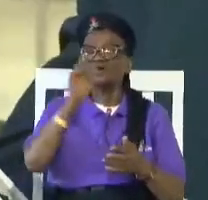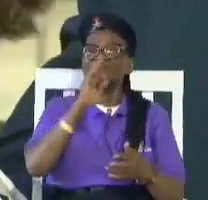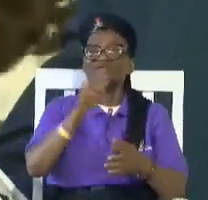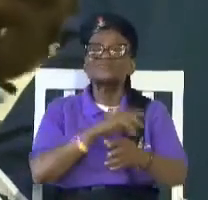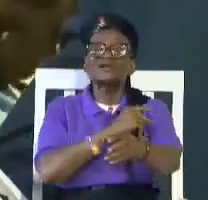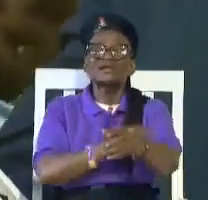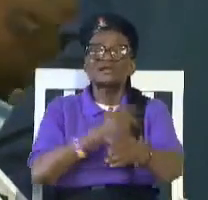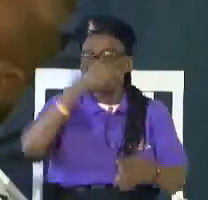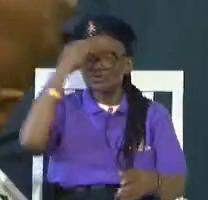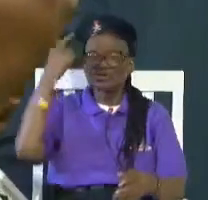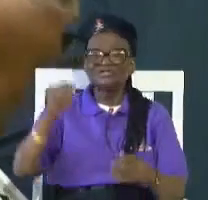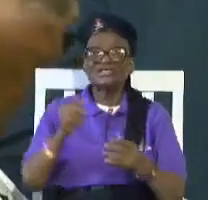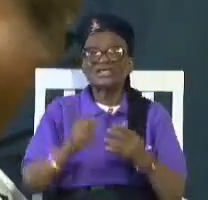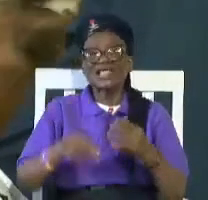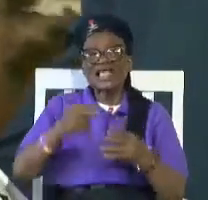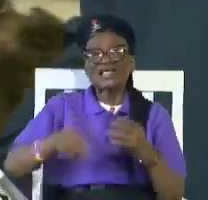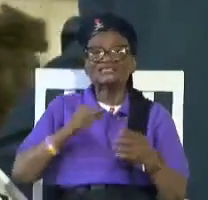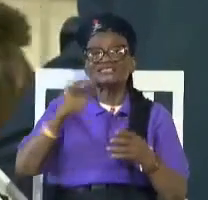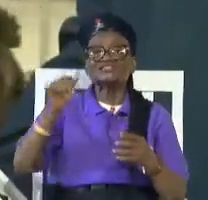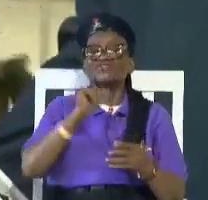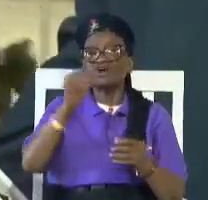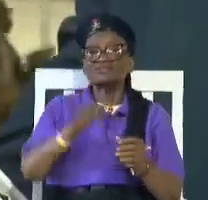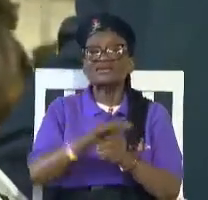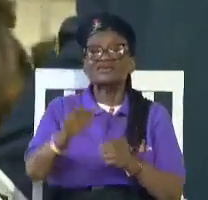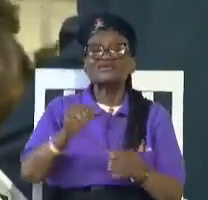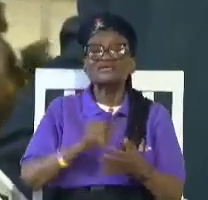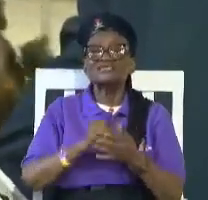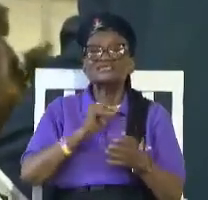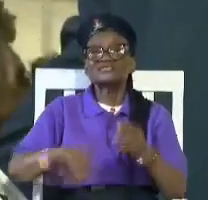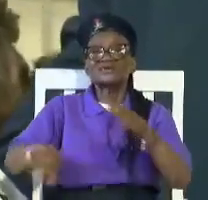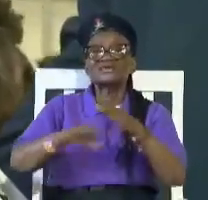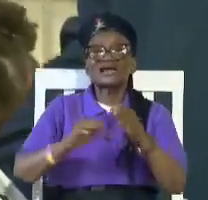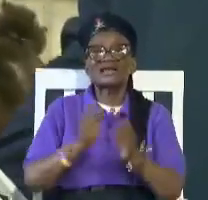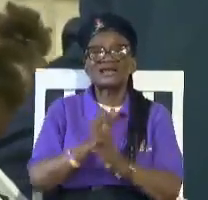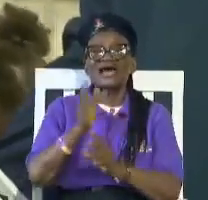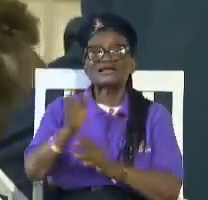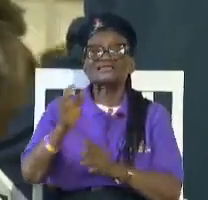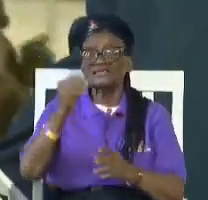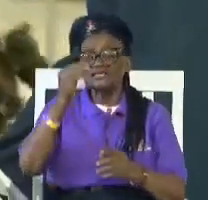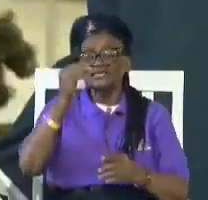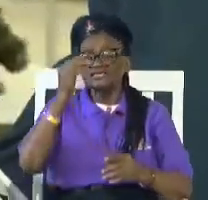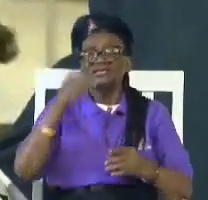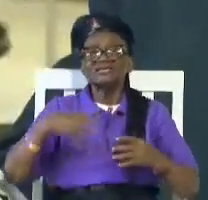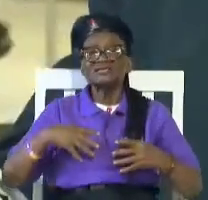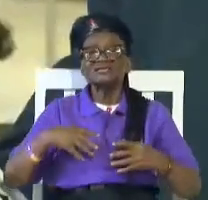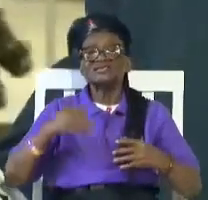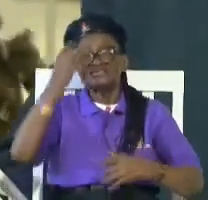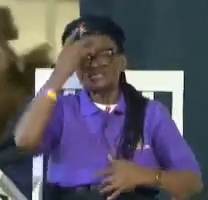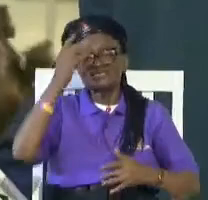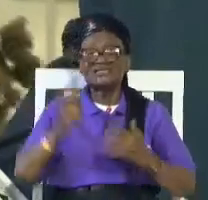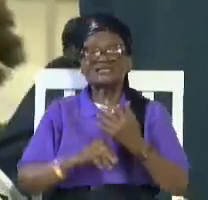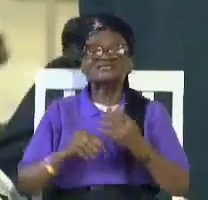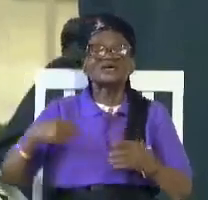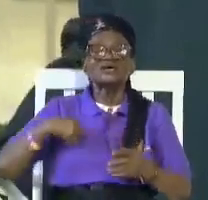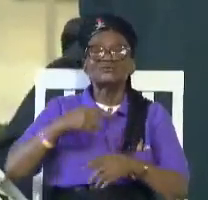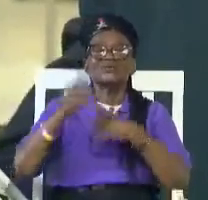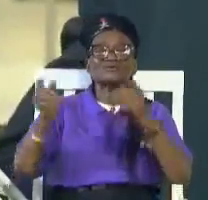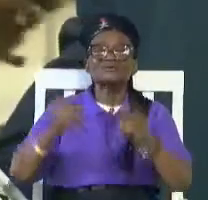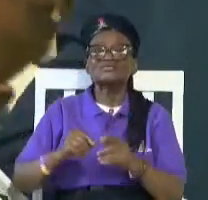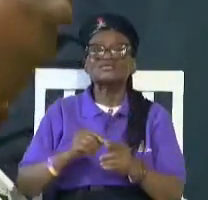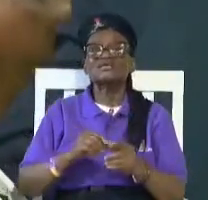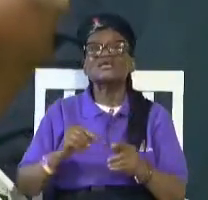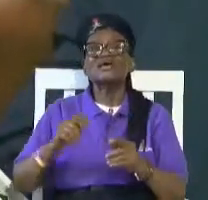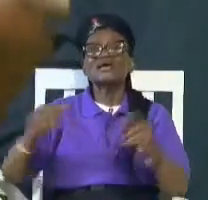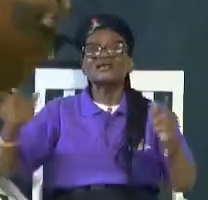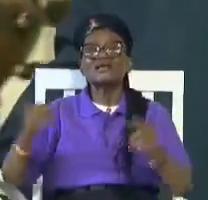matured enough to fertilize. That is an underlying illness. My husband said I should go to a lab and do tests, and we went. The